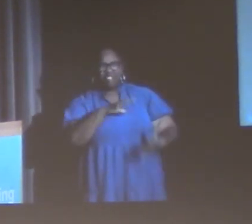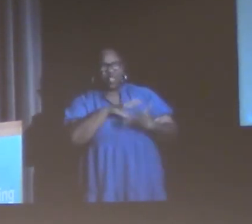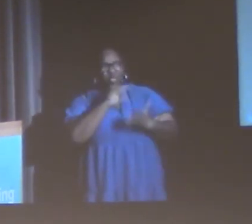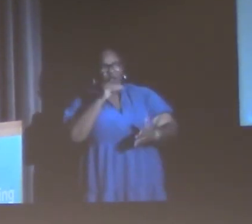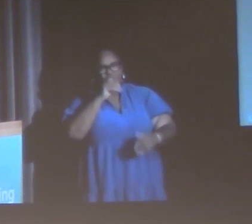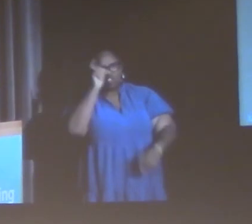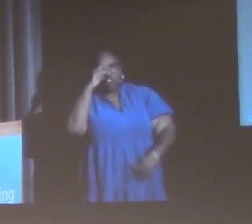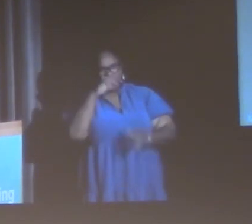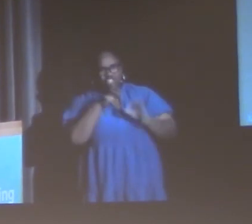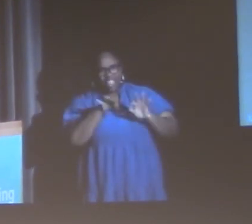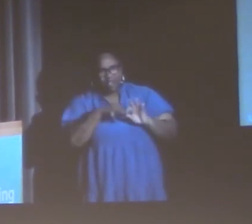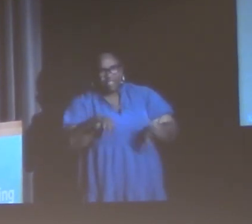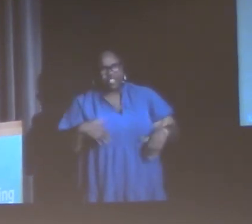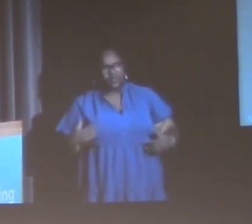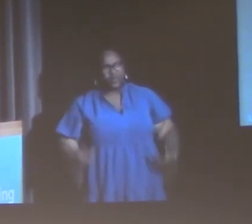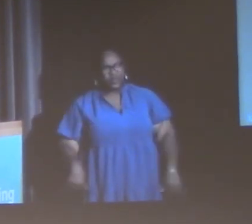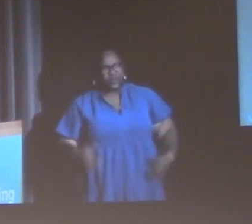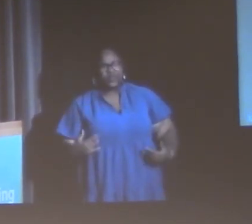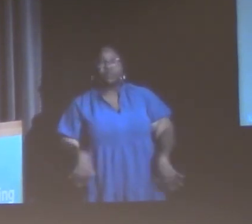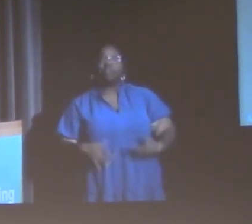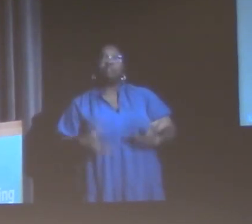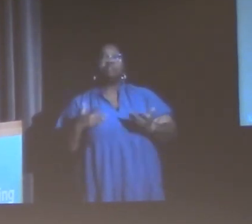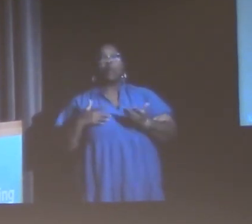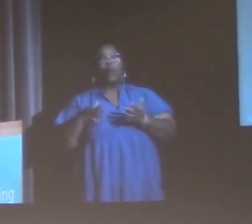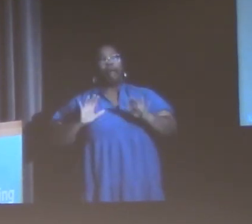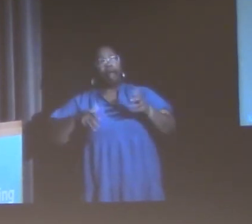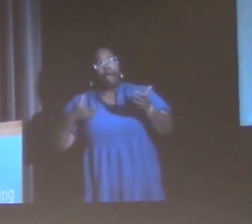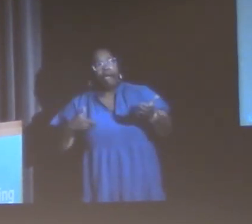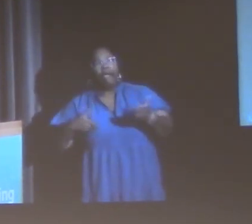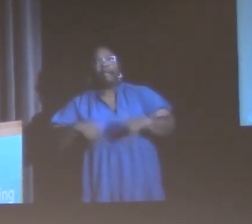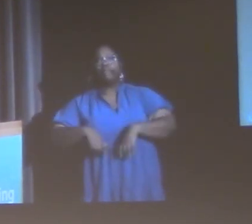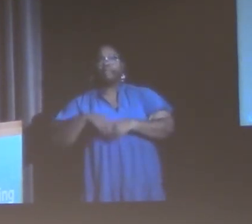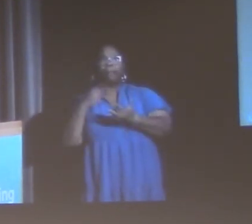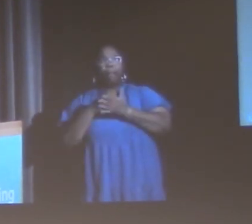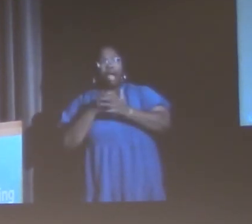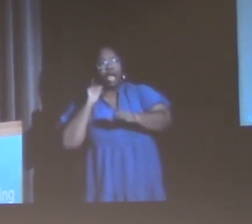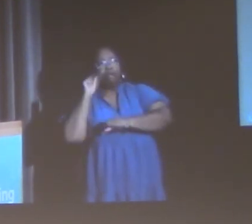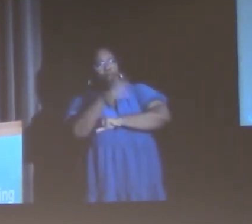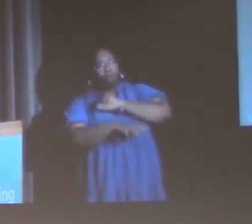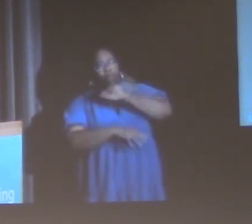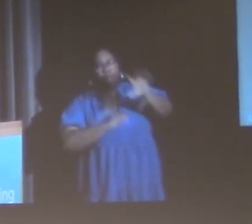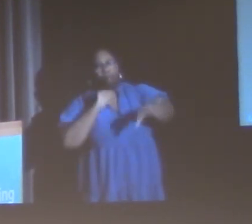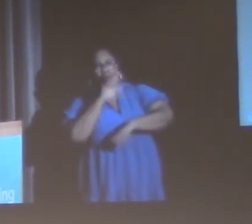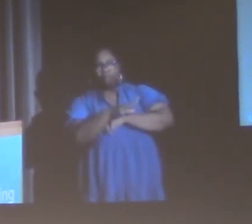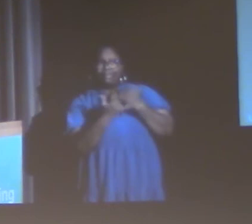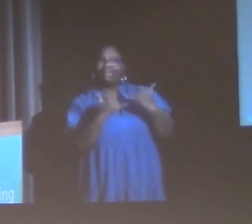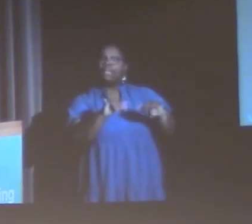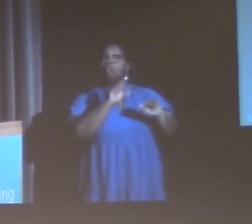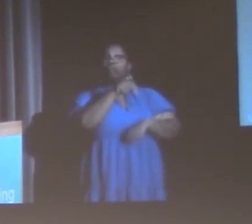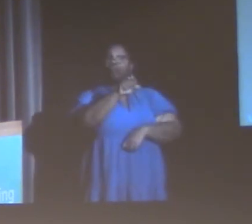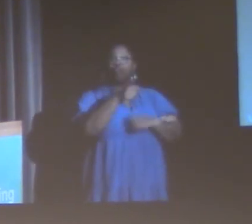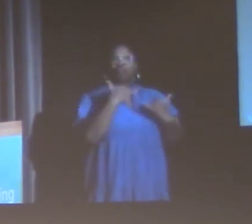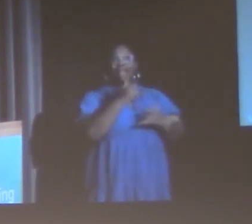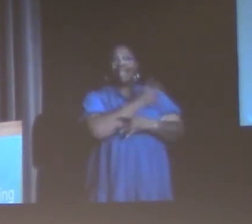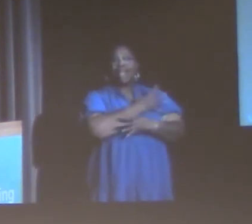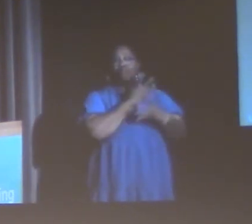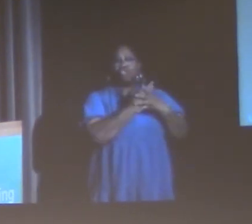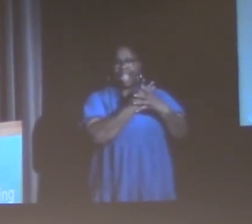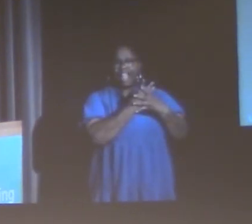been sent money, and still right now, they are in jail. But as I said, the jail are